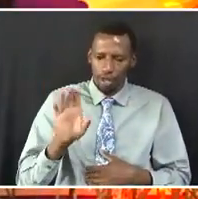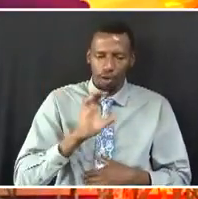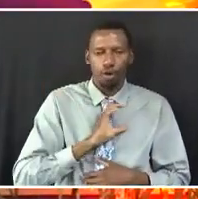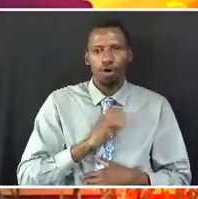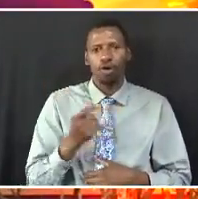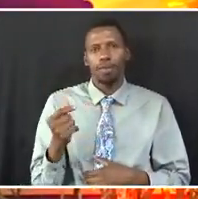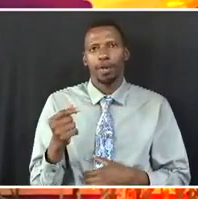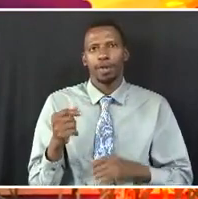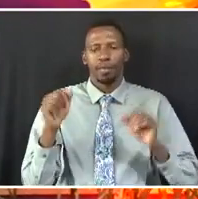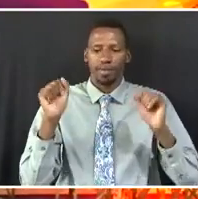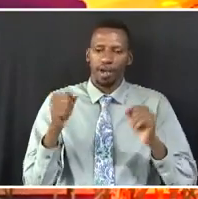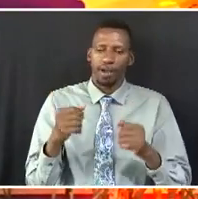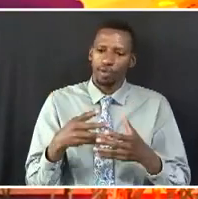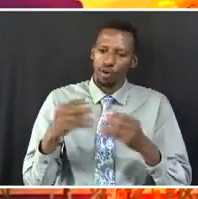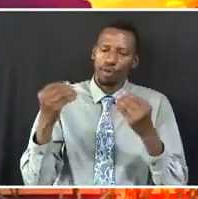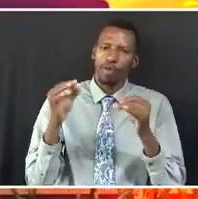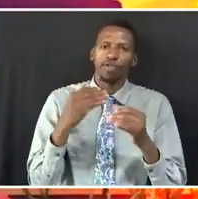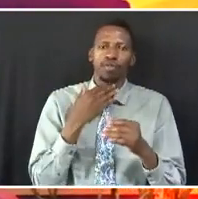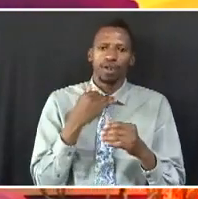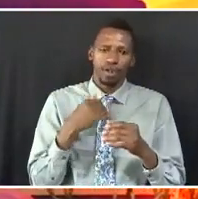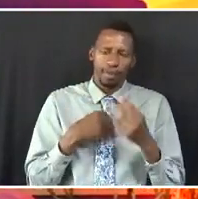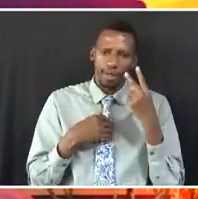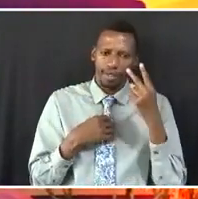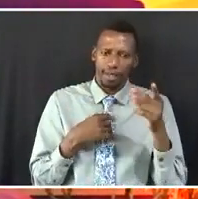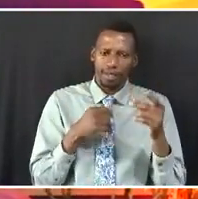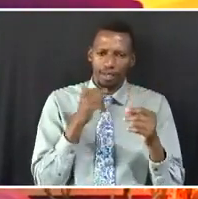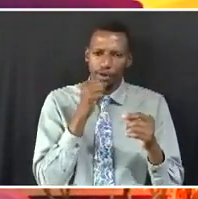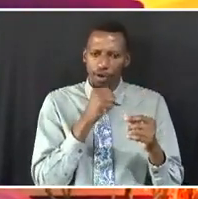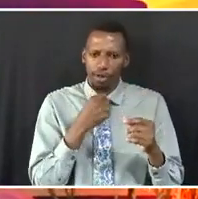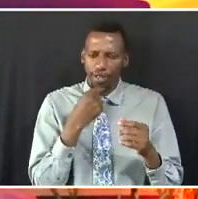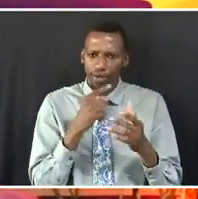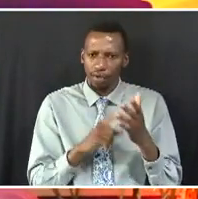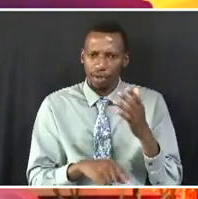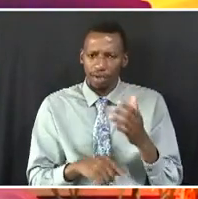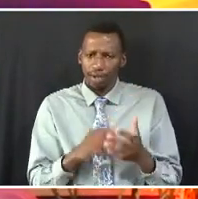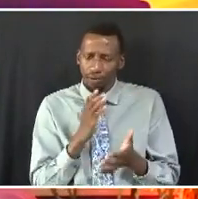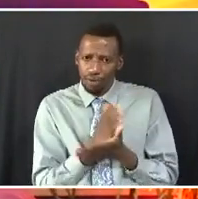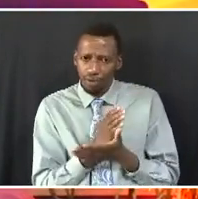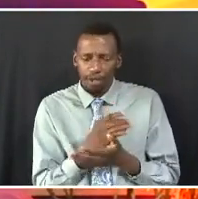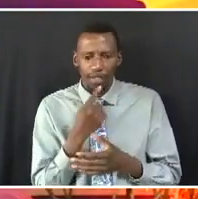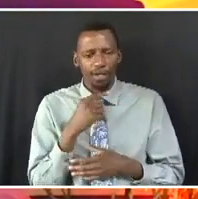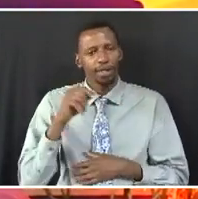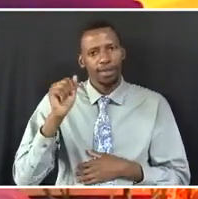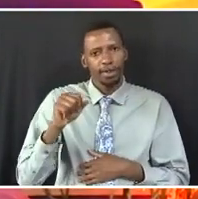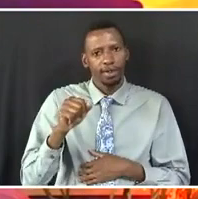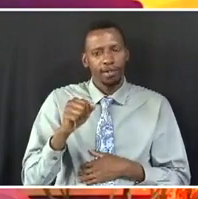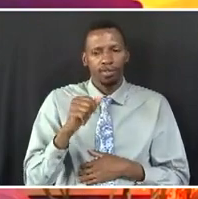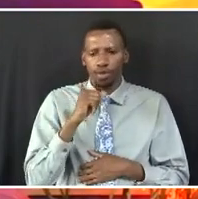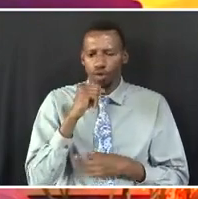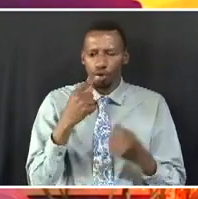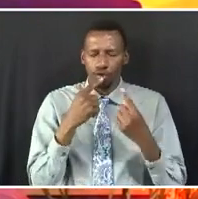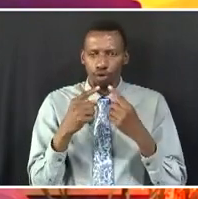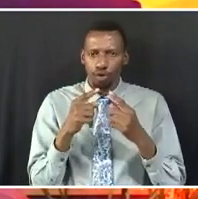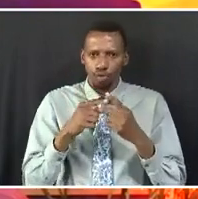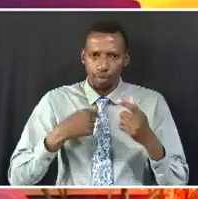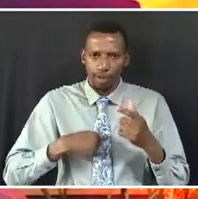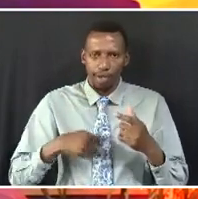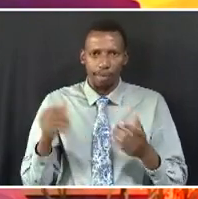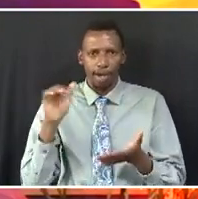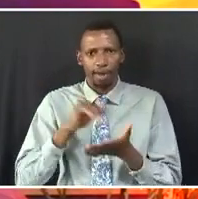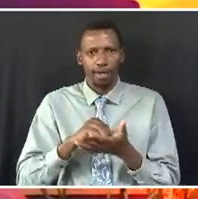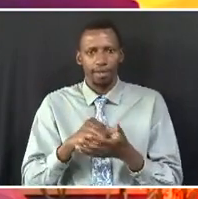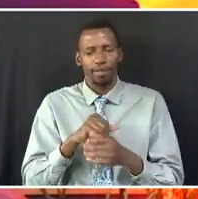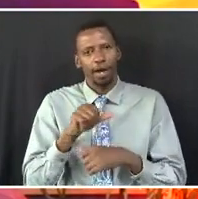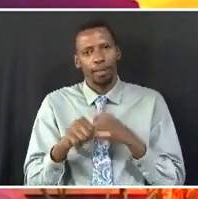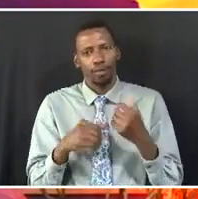company, they can go to the US if they want. I looked at that mzee and I said, really? Yes. And don't speak to me again about the children.